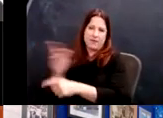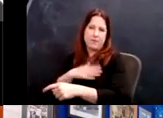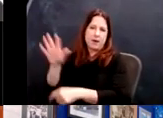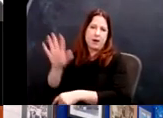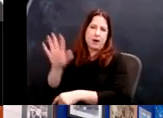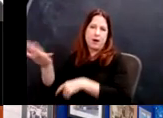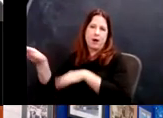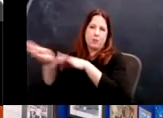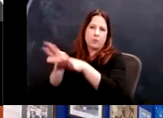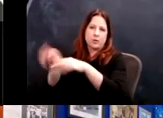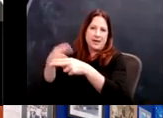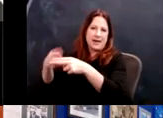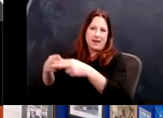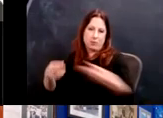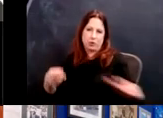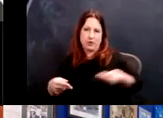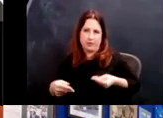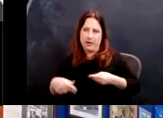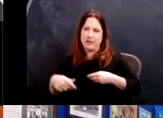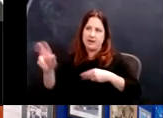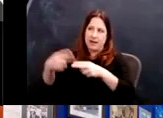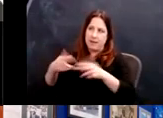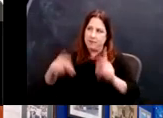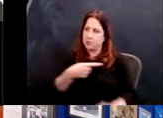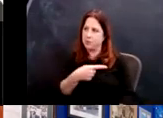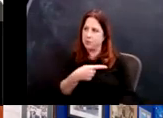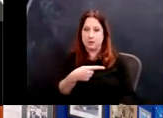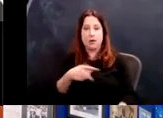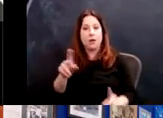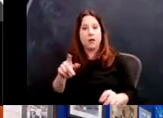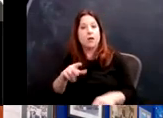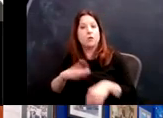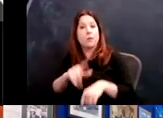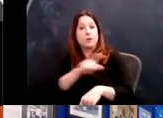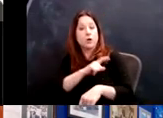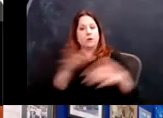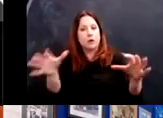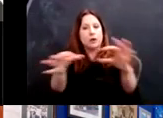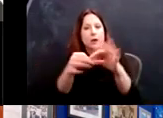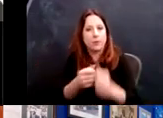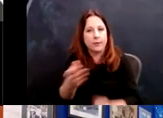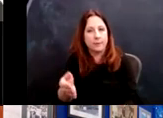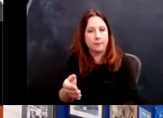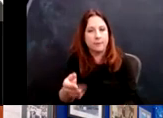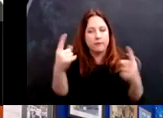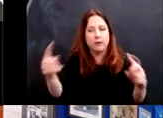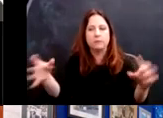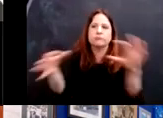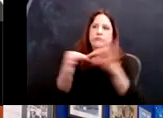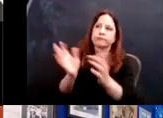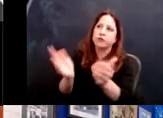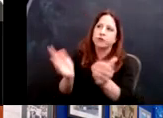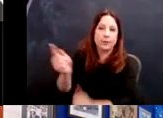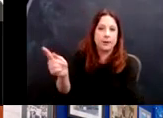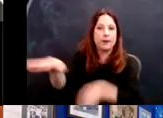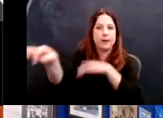approximation of the name that she had given me. He was able to connect us with him. She spoke to him and explained what